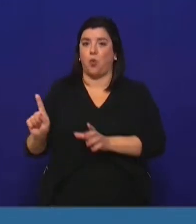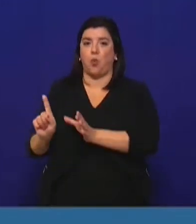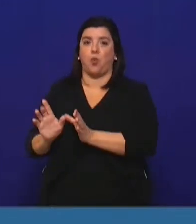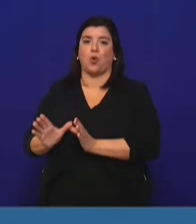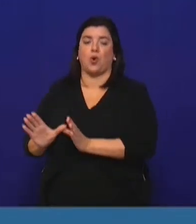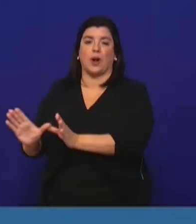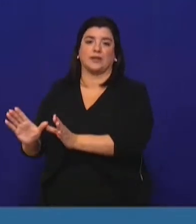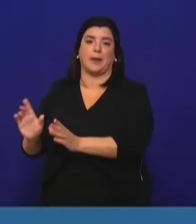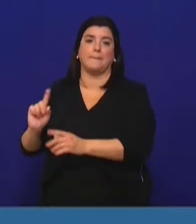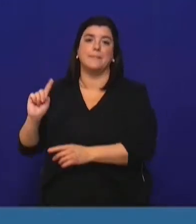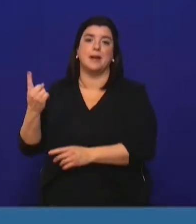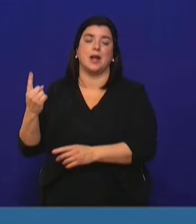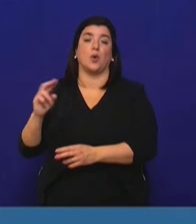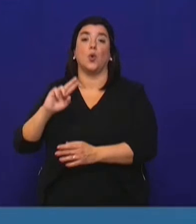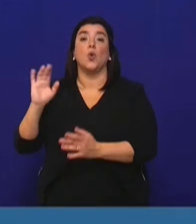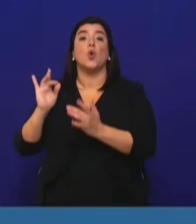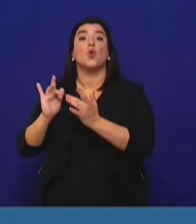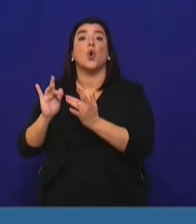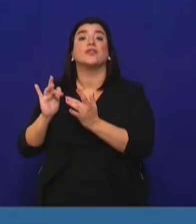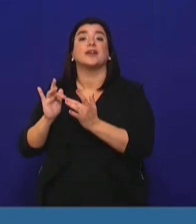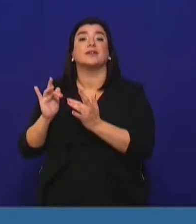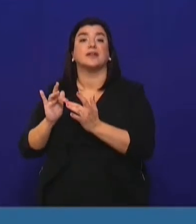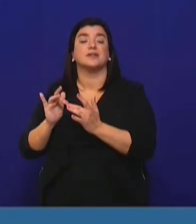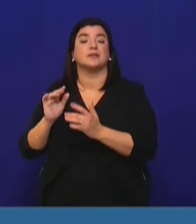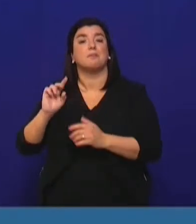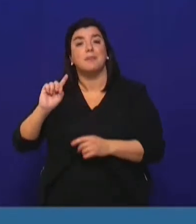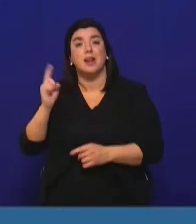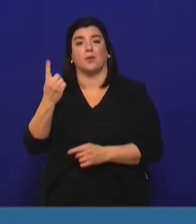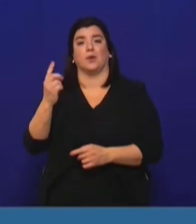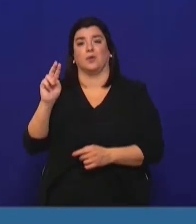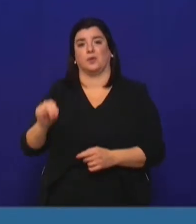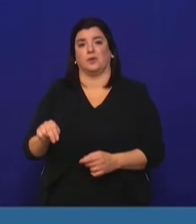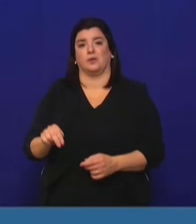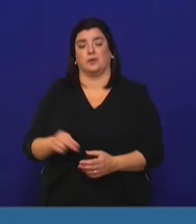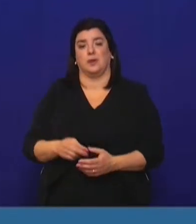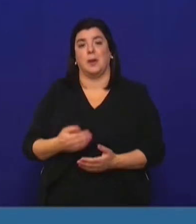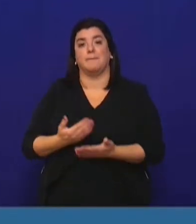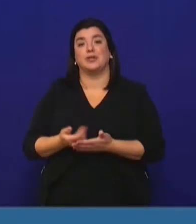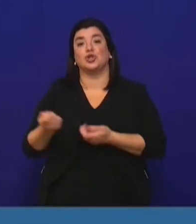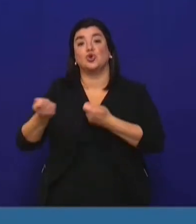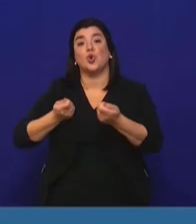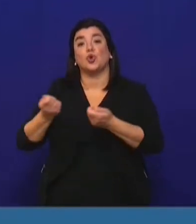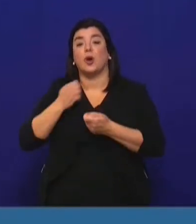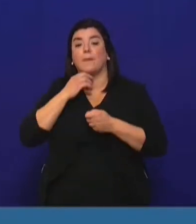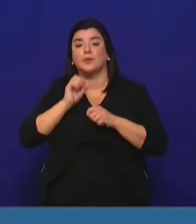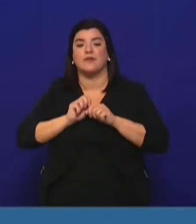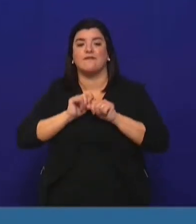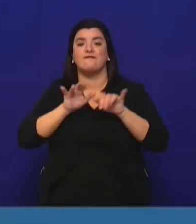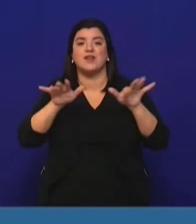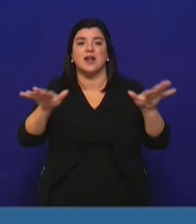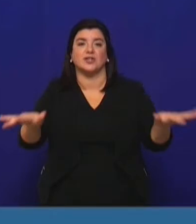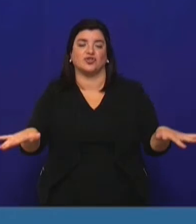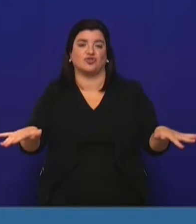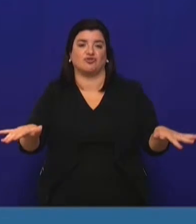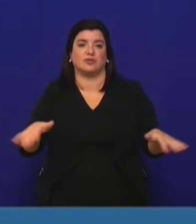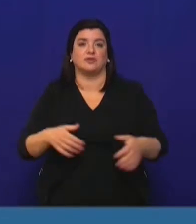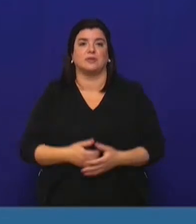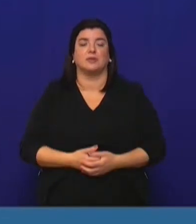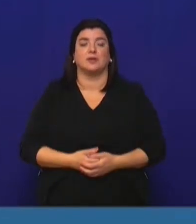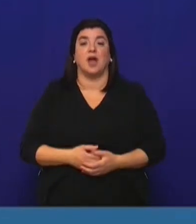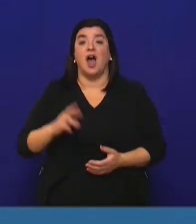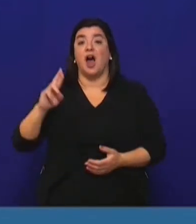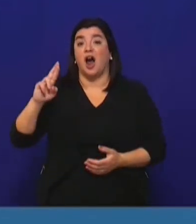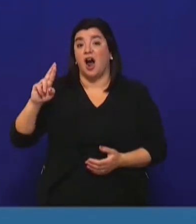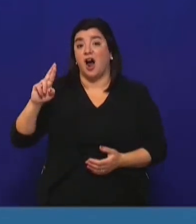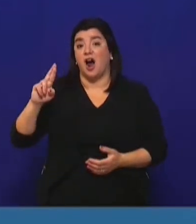tracing tan-nies li huma preżenti. U allura hemmhekk inti tkun qed tikkontrolla b'dan il-mod. L-R factor qiegħed bejn